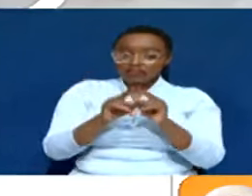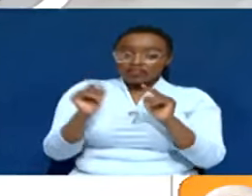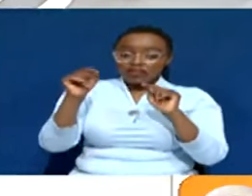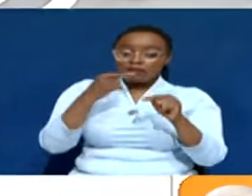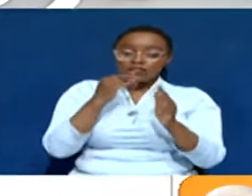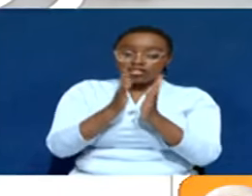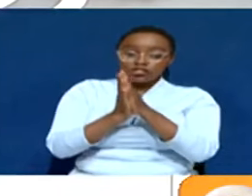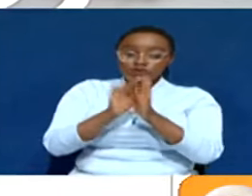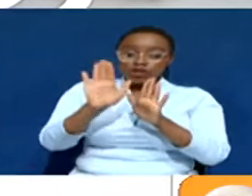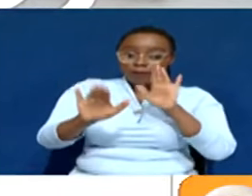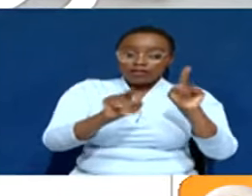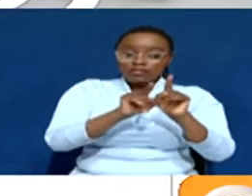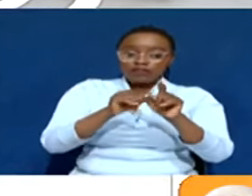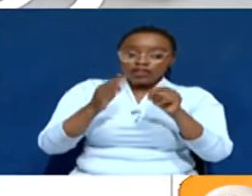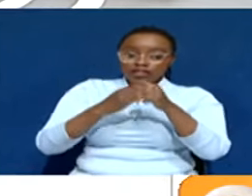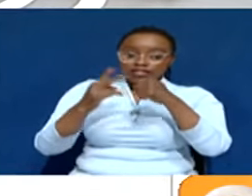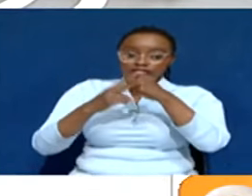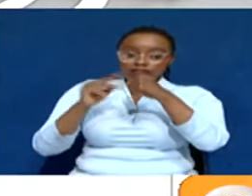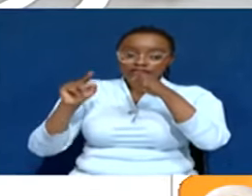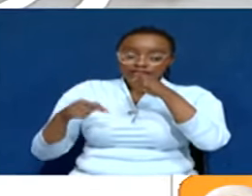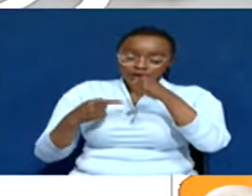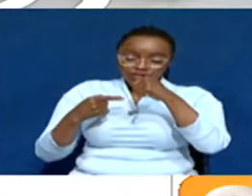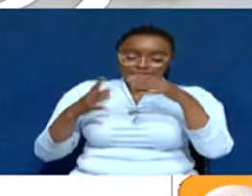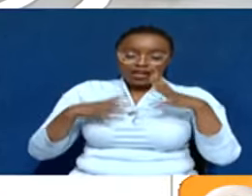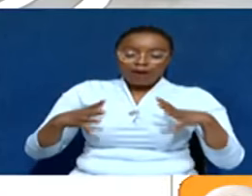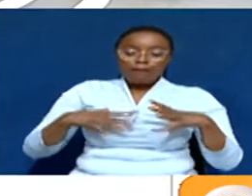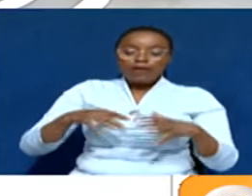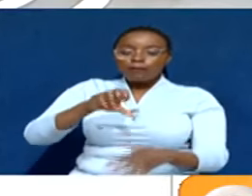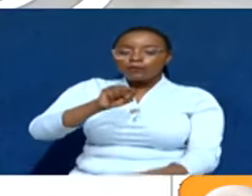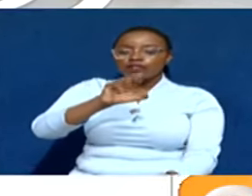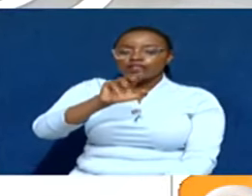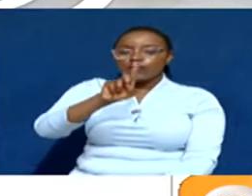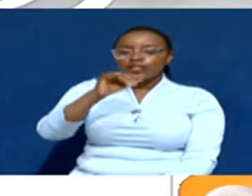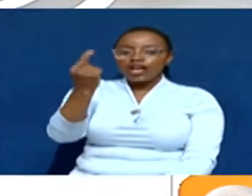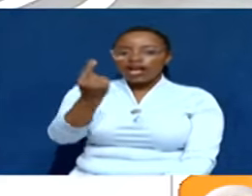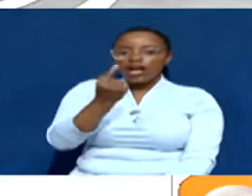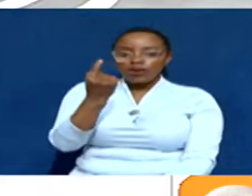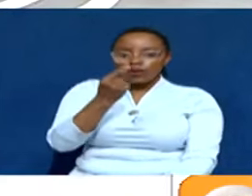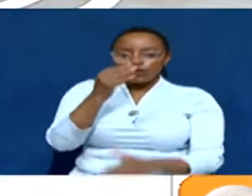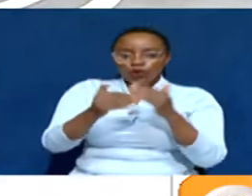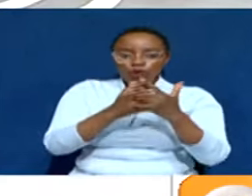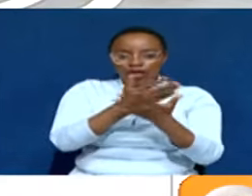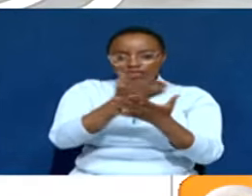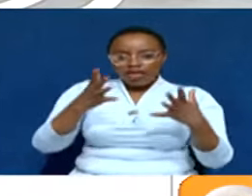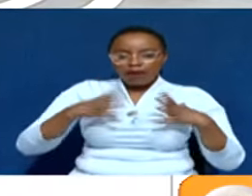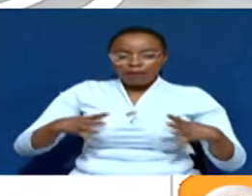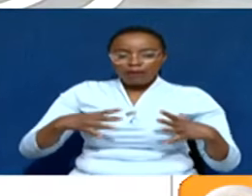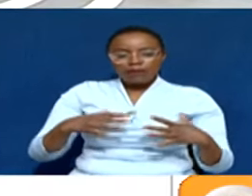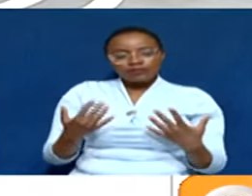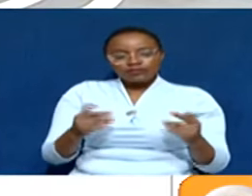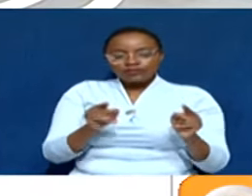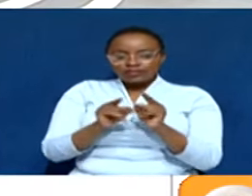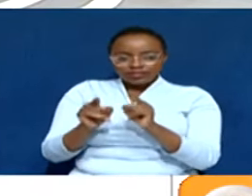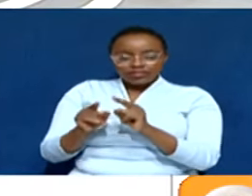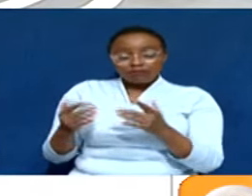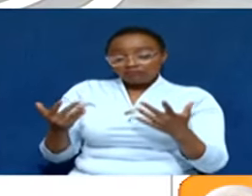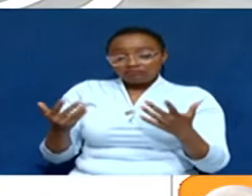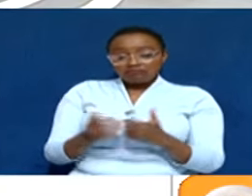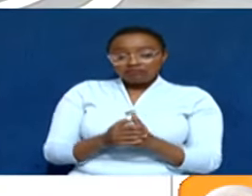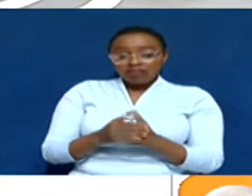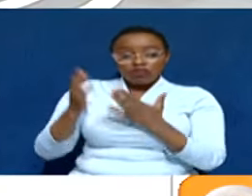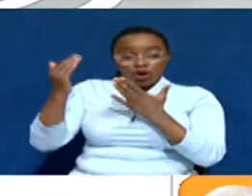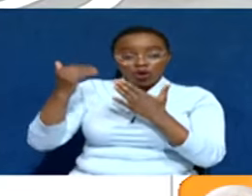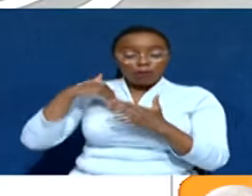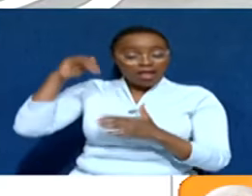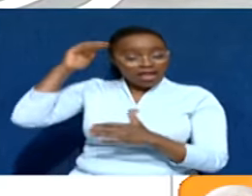and told your story. Yeah. And there's 97,000 in Saudi alone of us out there. Yeah. So just, you know,